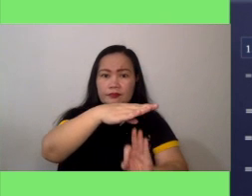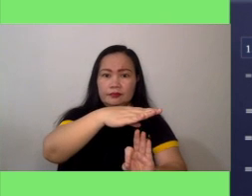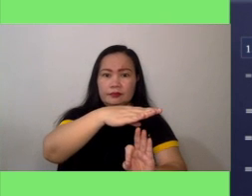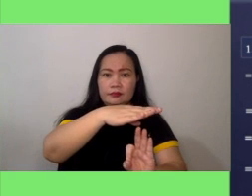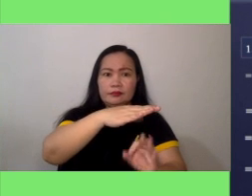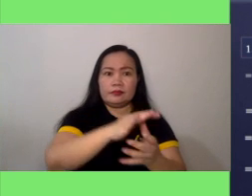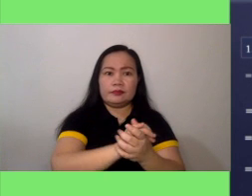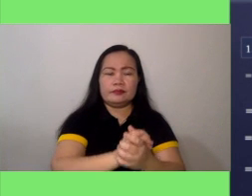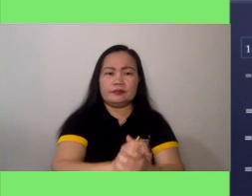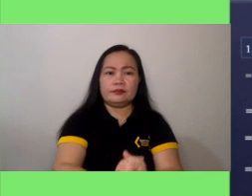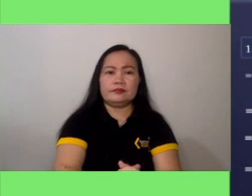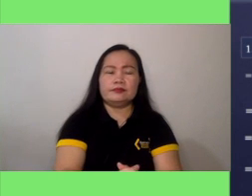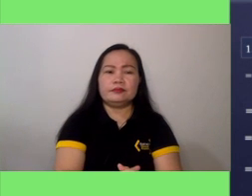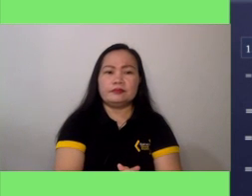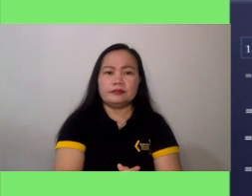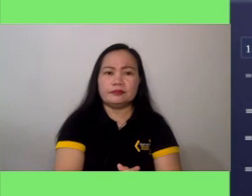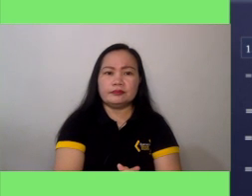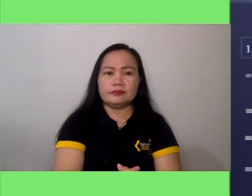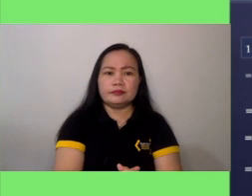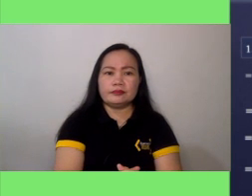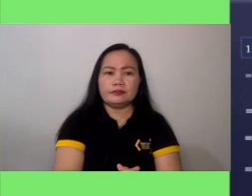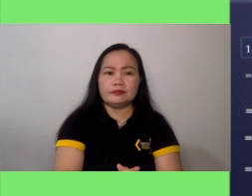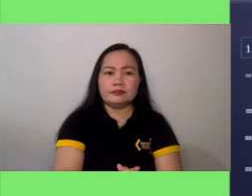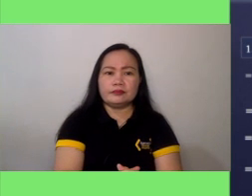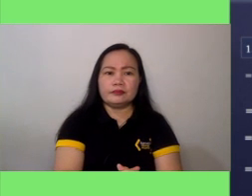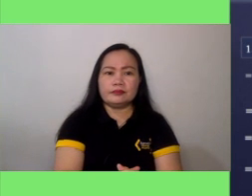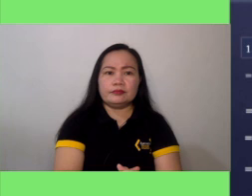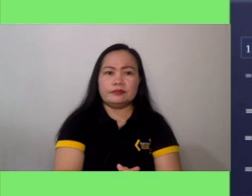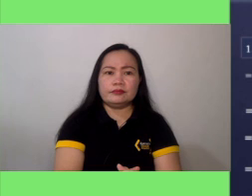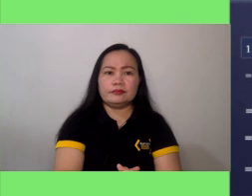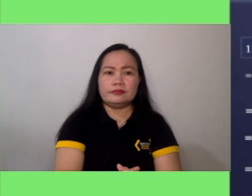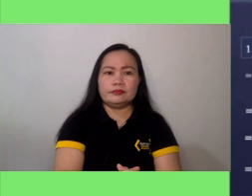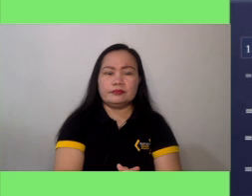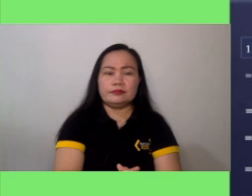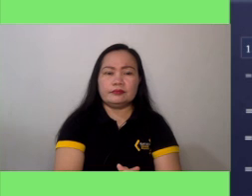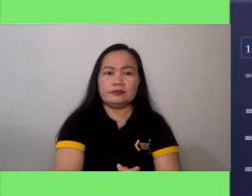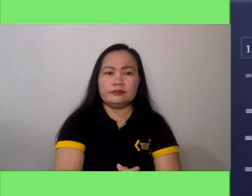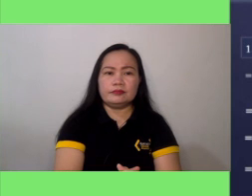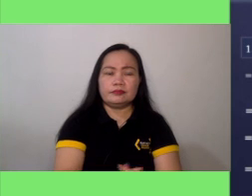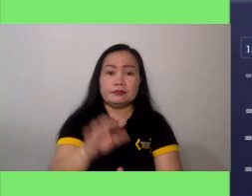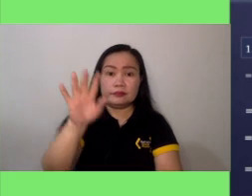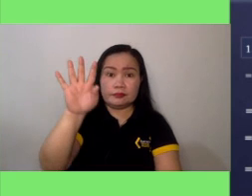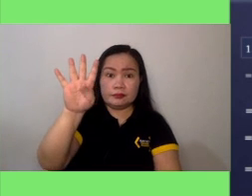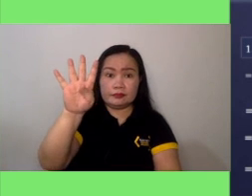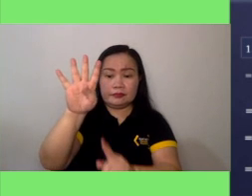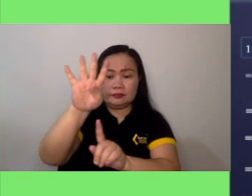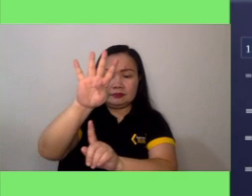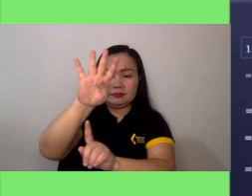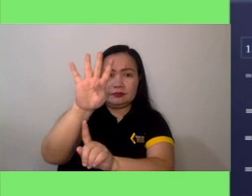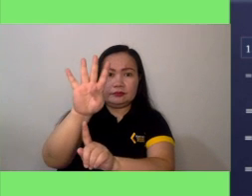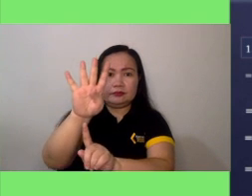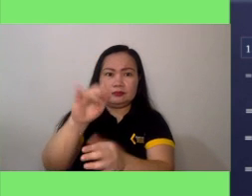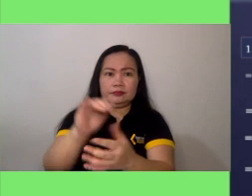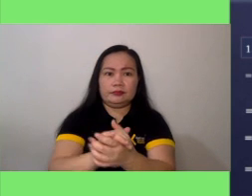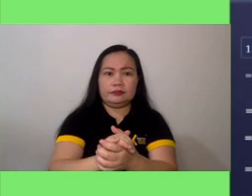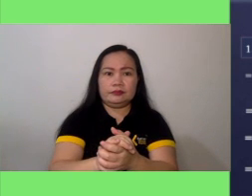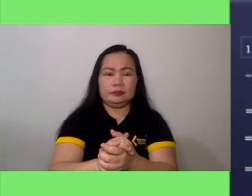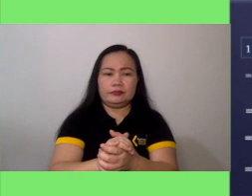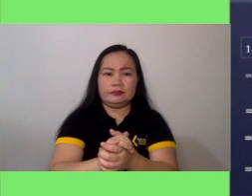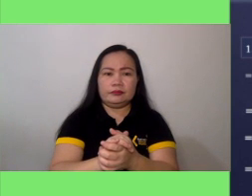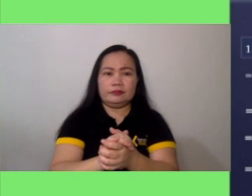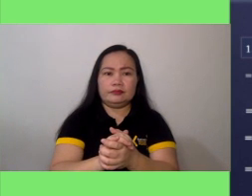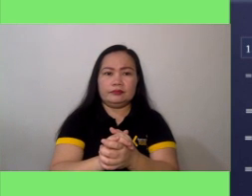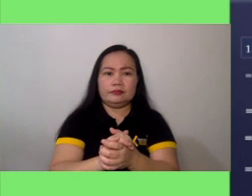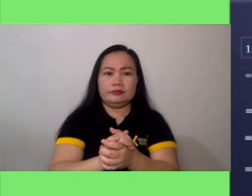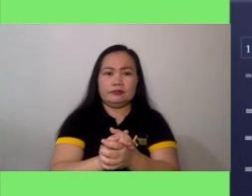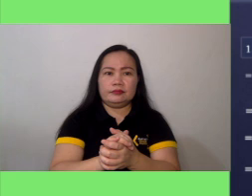addition of fraction. So, pwede ka mag-butterfly method, di ba? So, 8 times 1, di ba? Ang denominator nito